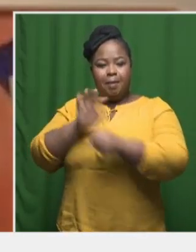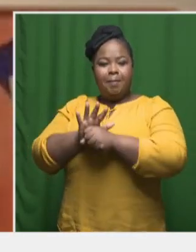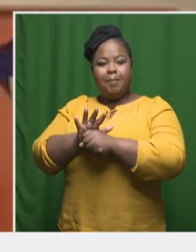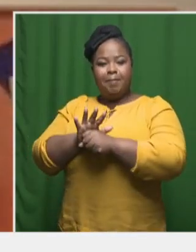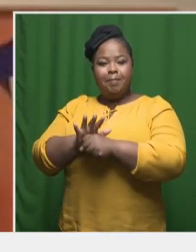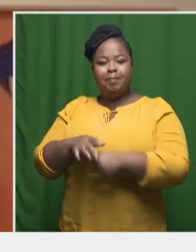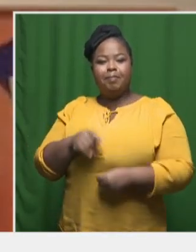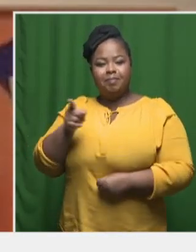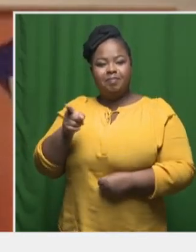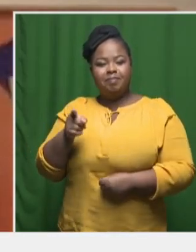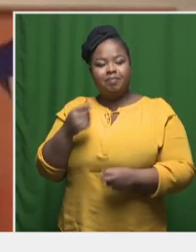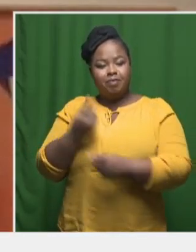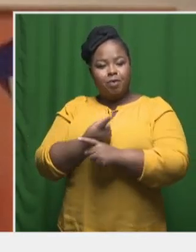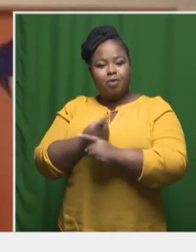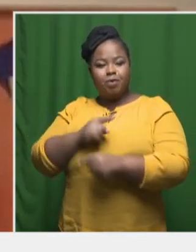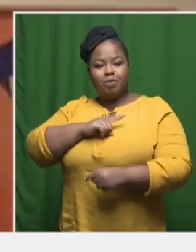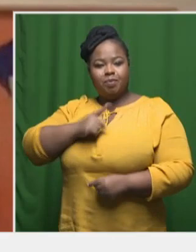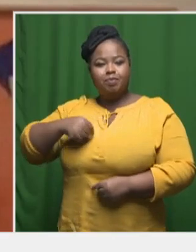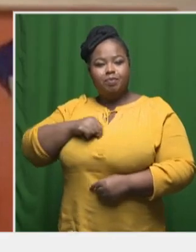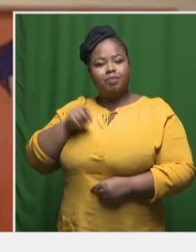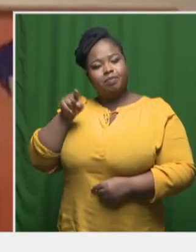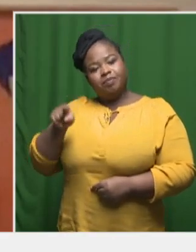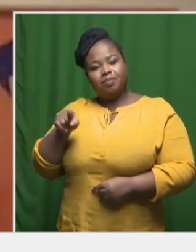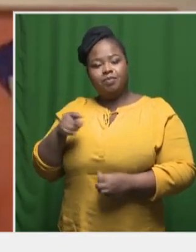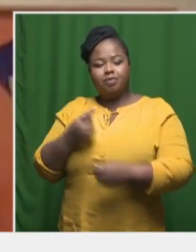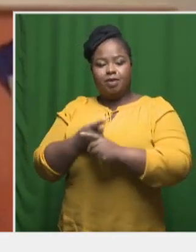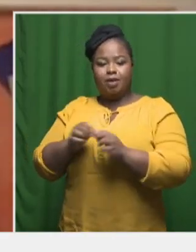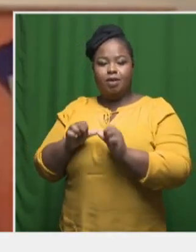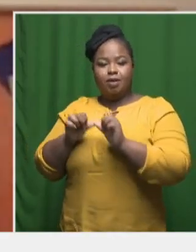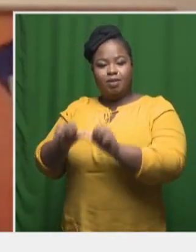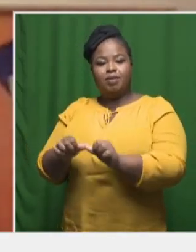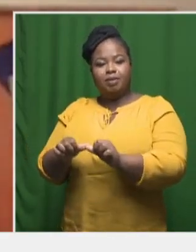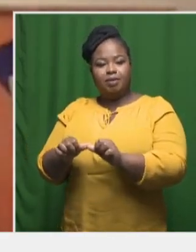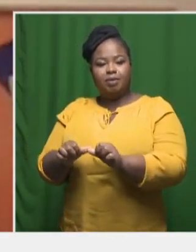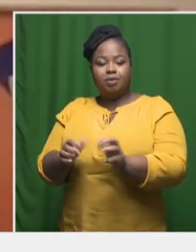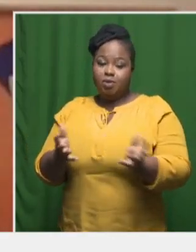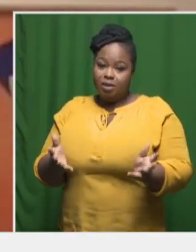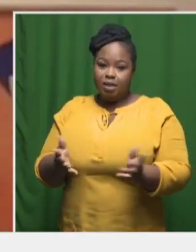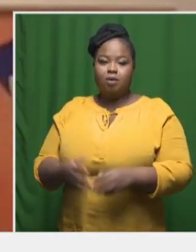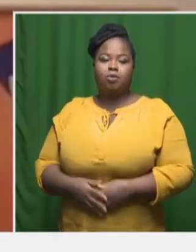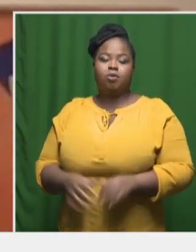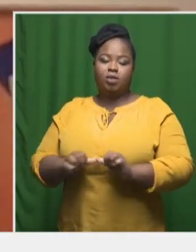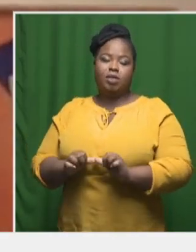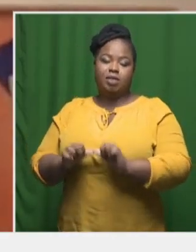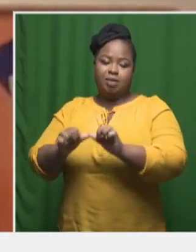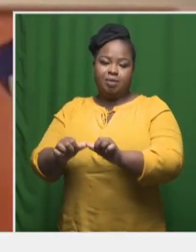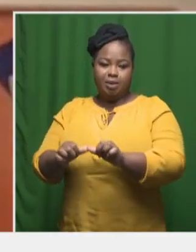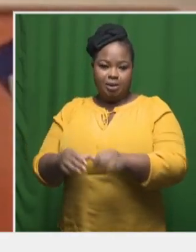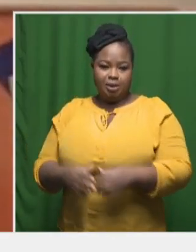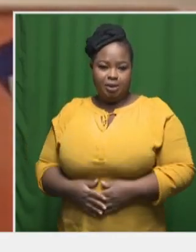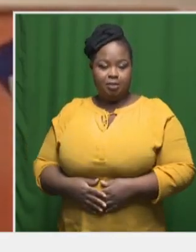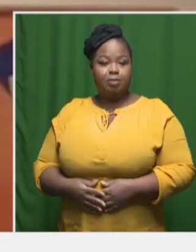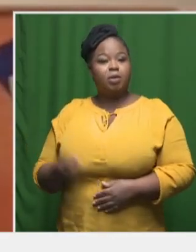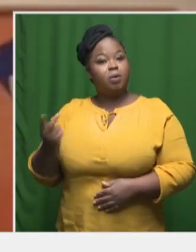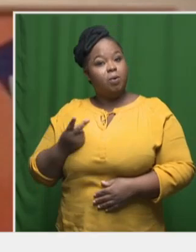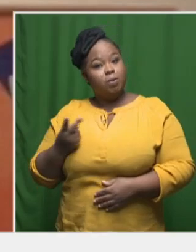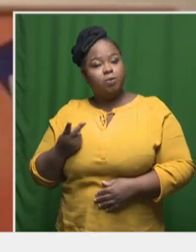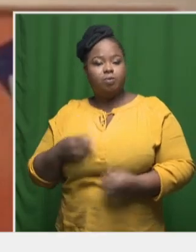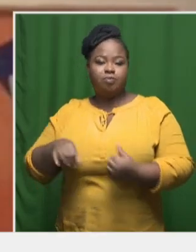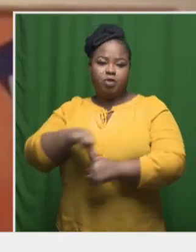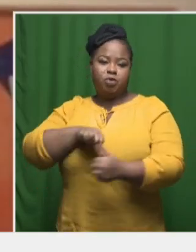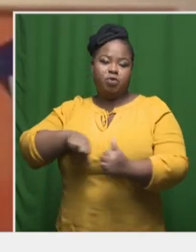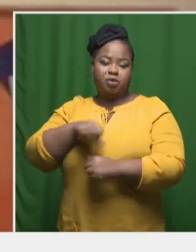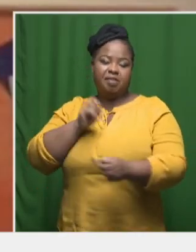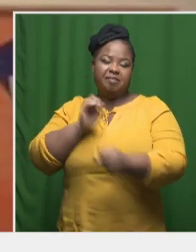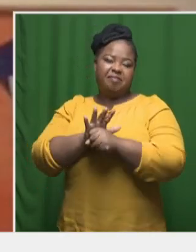our aesthetic. We're having quite a particular new aesthetic that's coming from our new sustainability focus. Also social